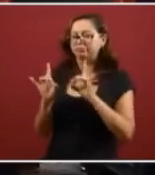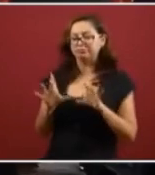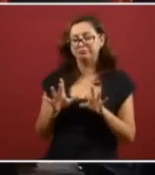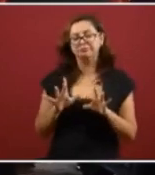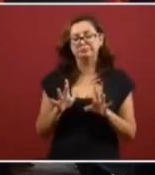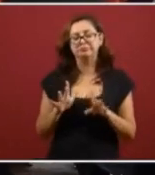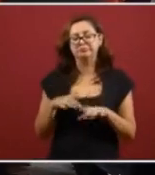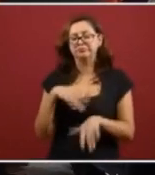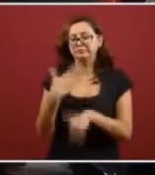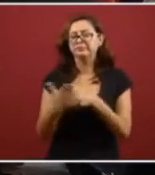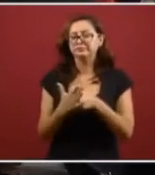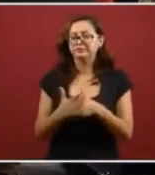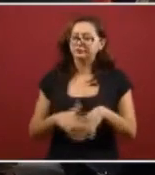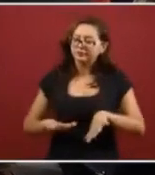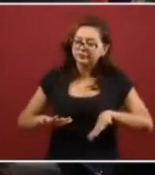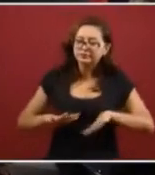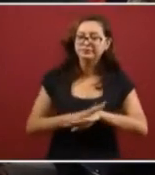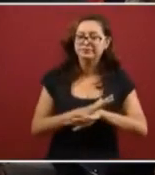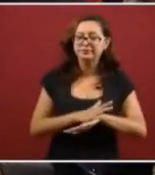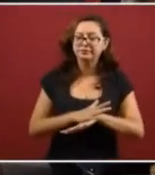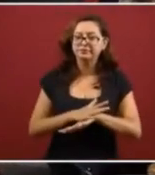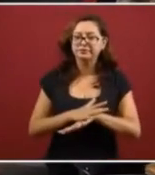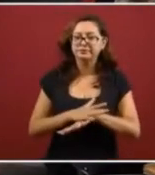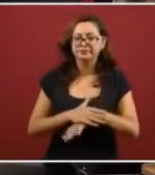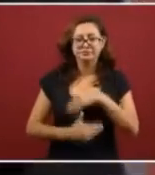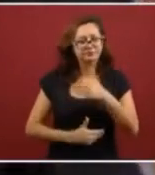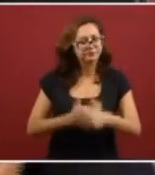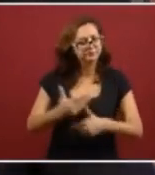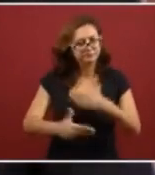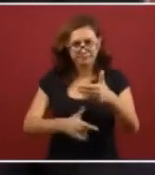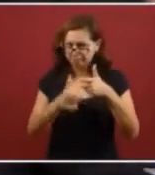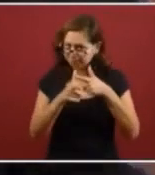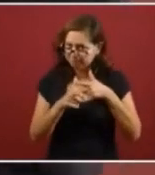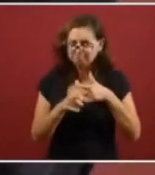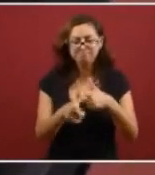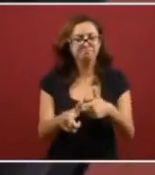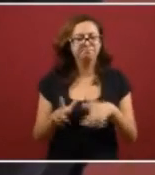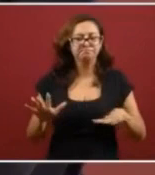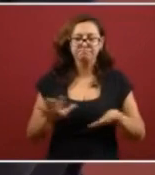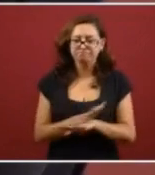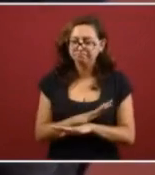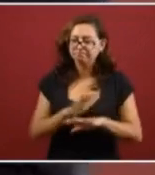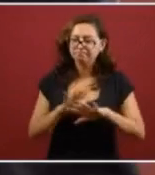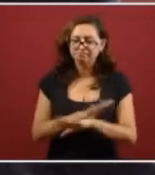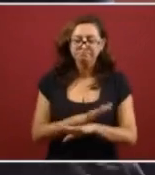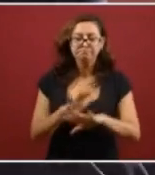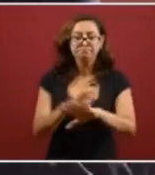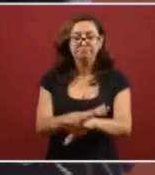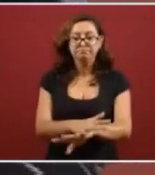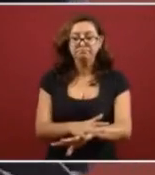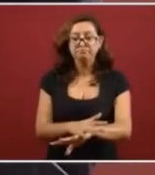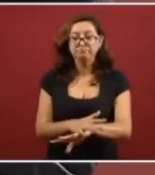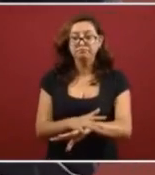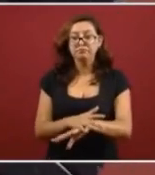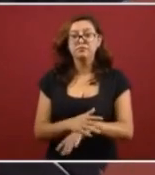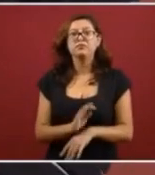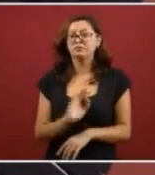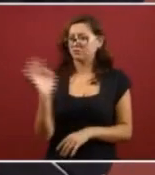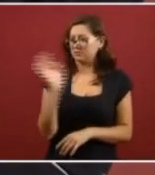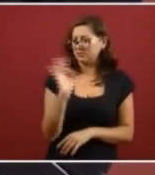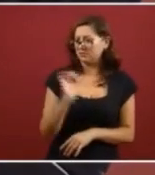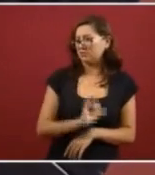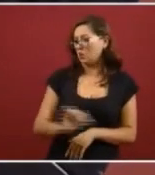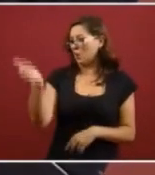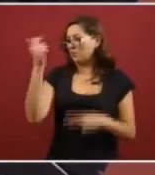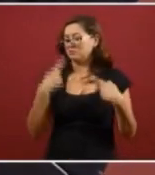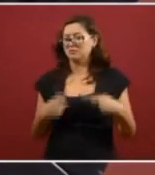of change that are going to continue, including there could even be